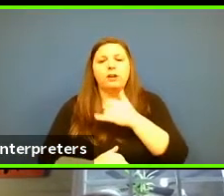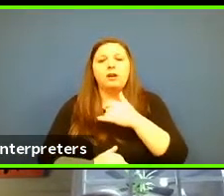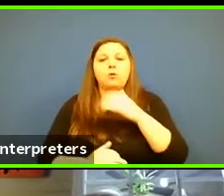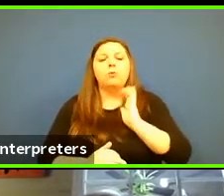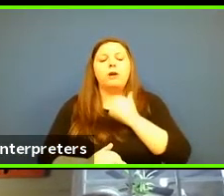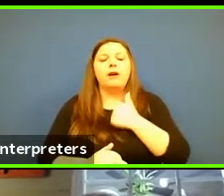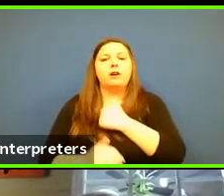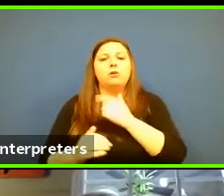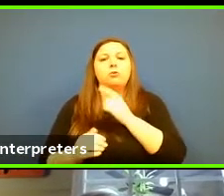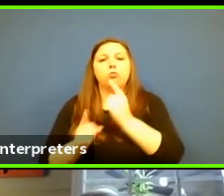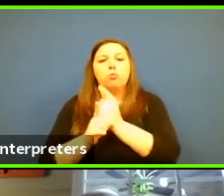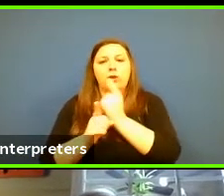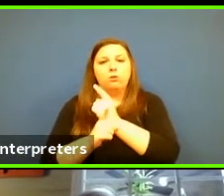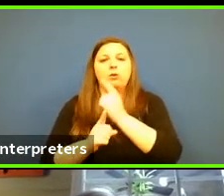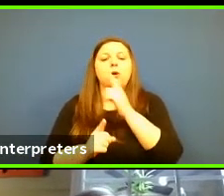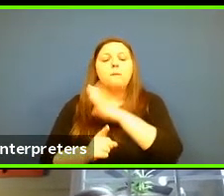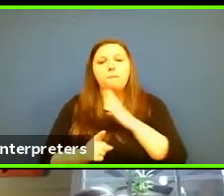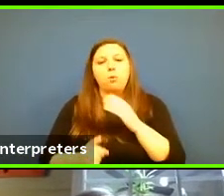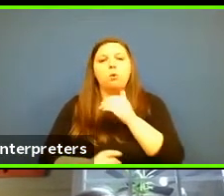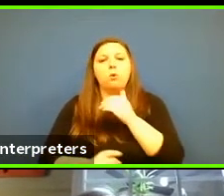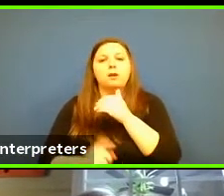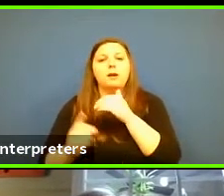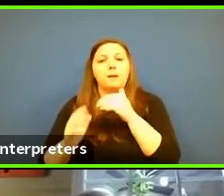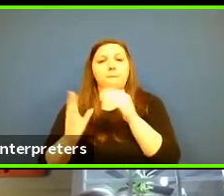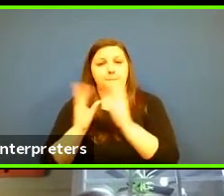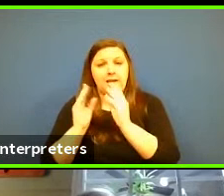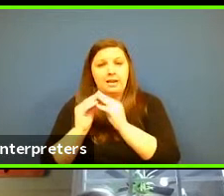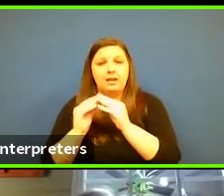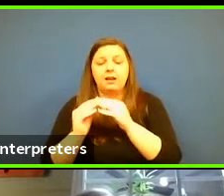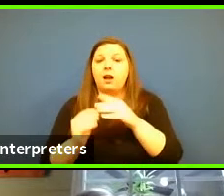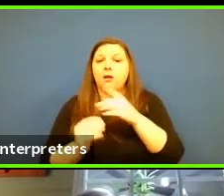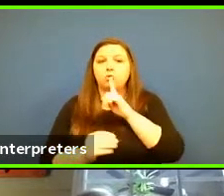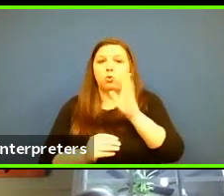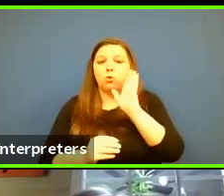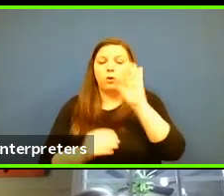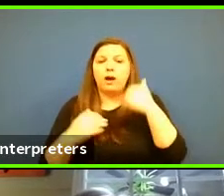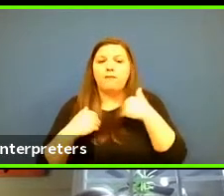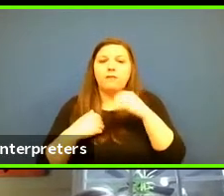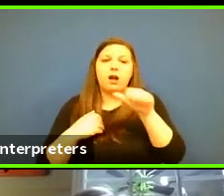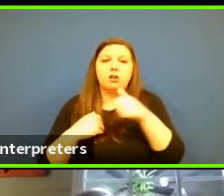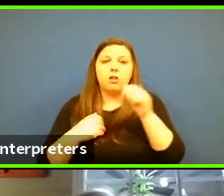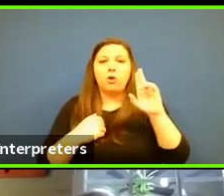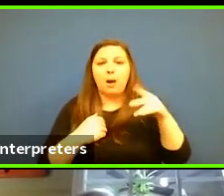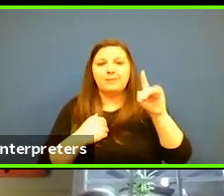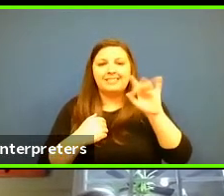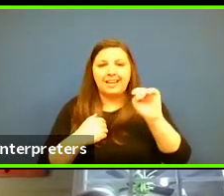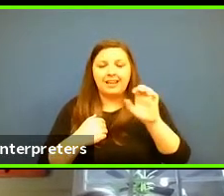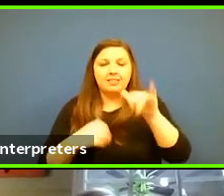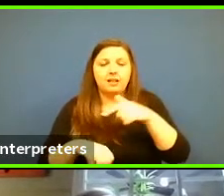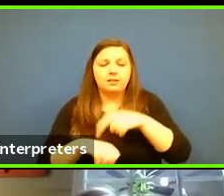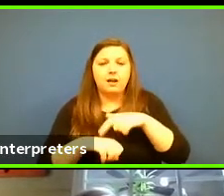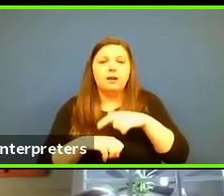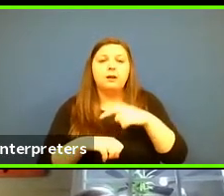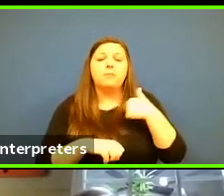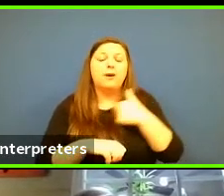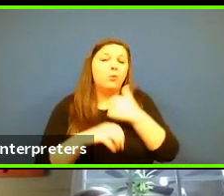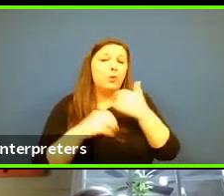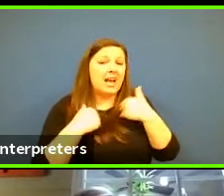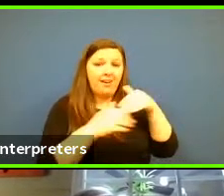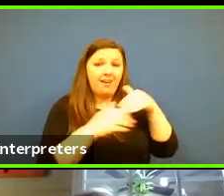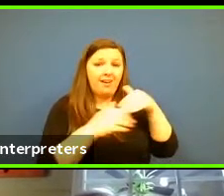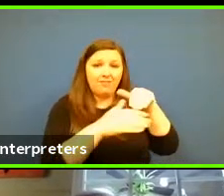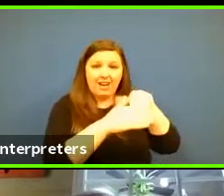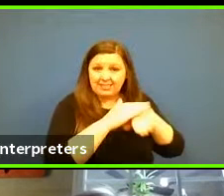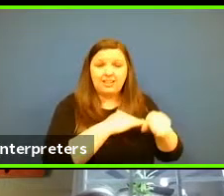and use the communication, the access that we have to share those concerns, share those questions